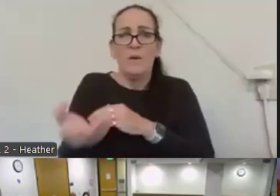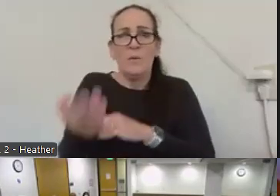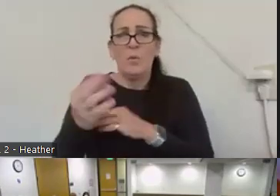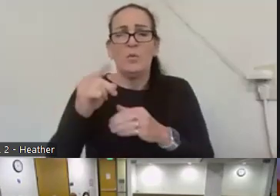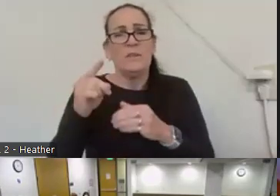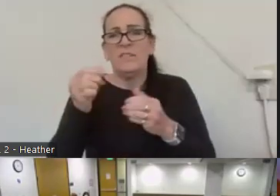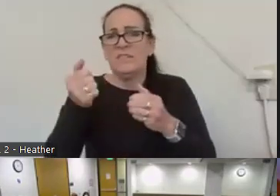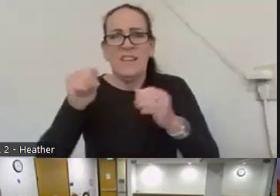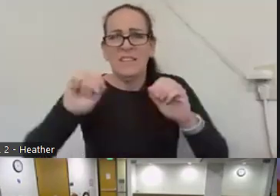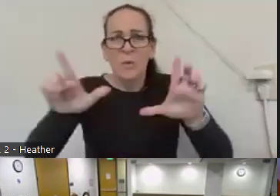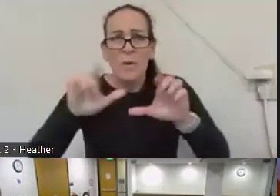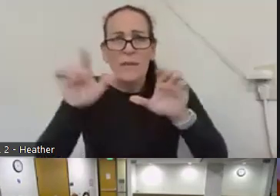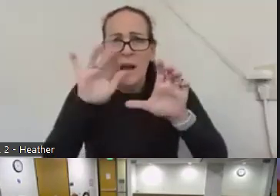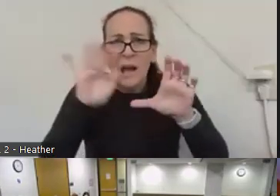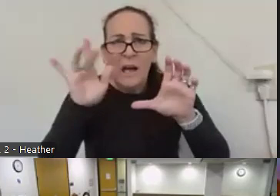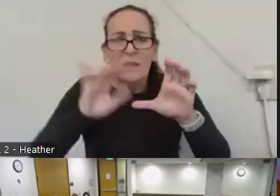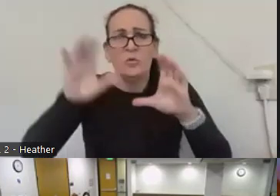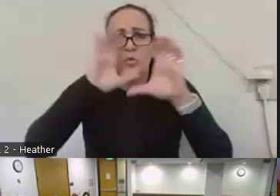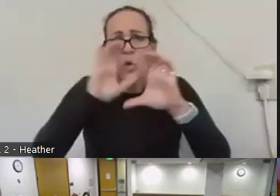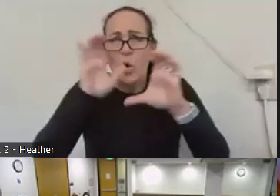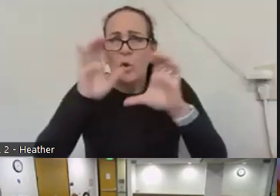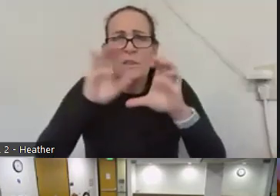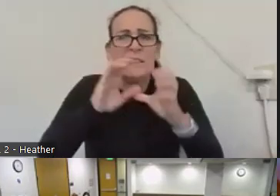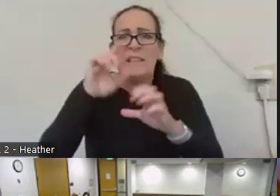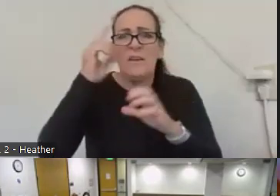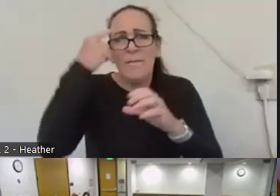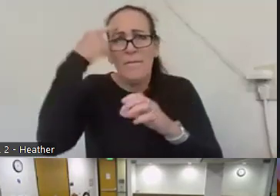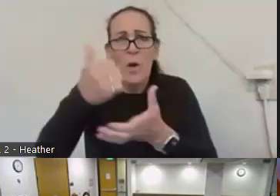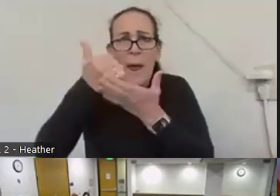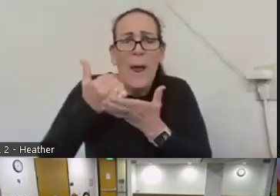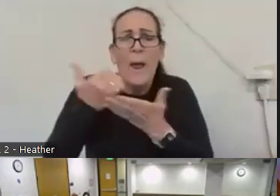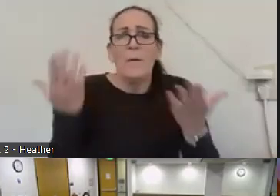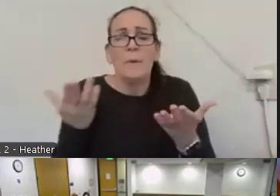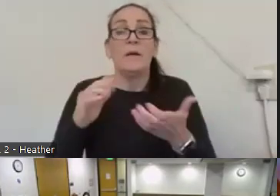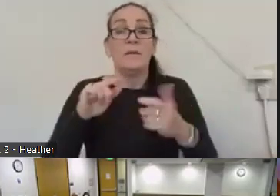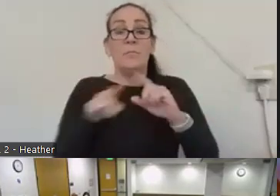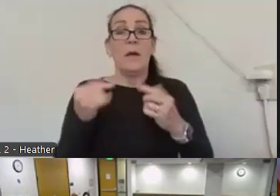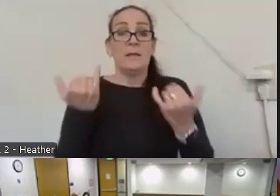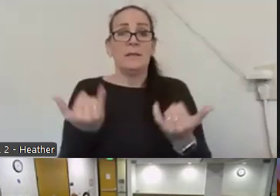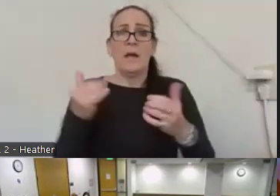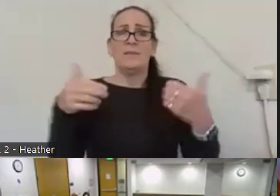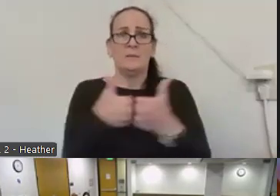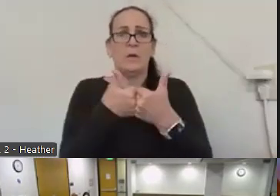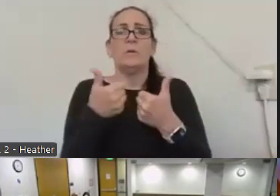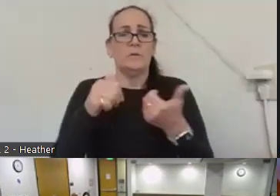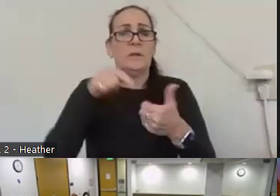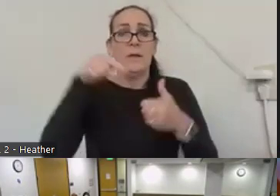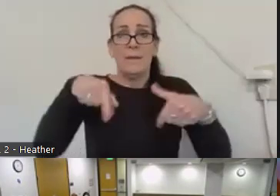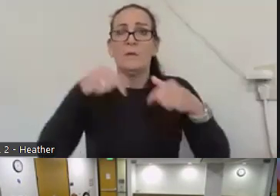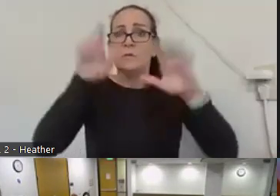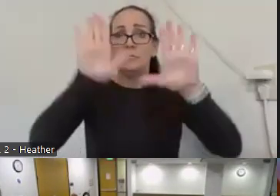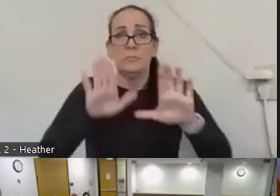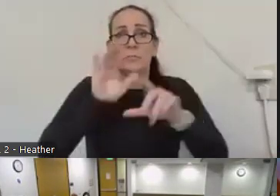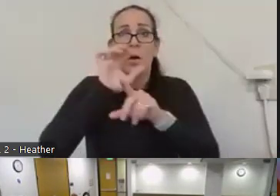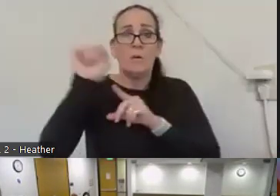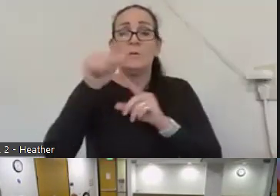And so, I just feel like this is always the challenge of, okay, if you've got something great, how do we get it in front of people?